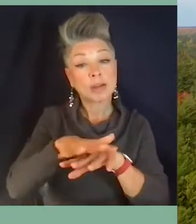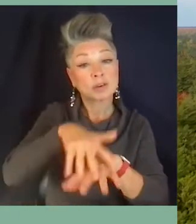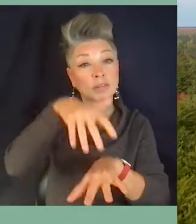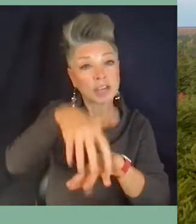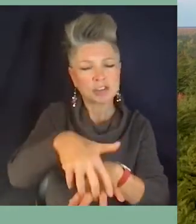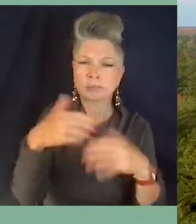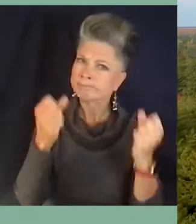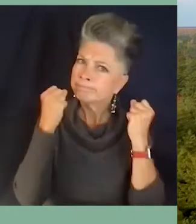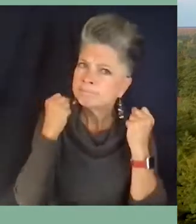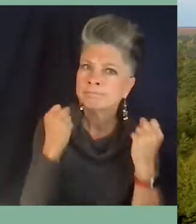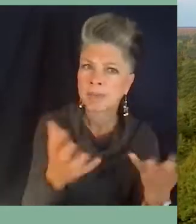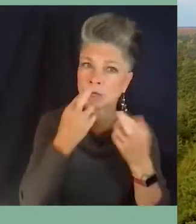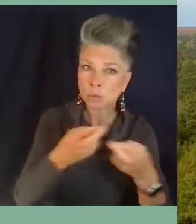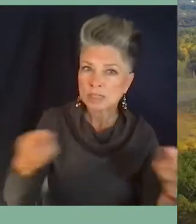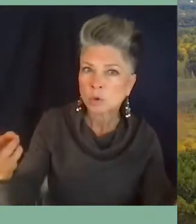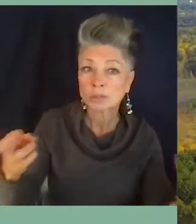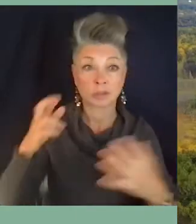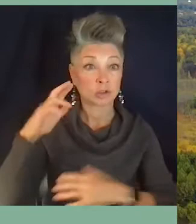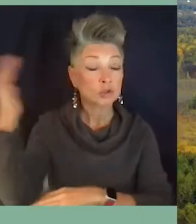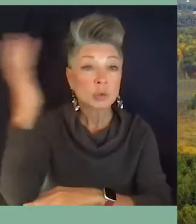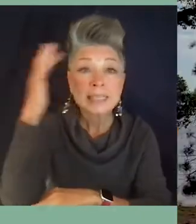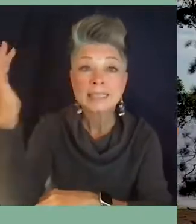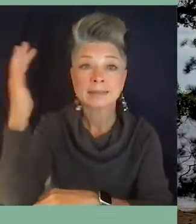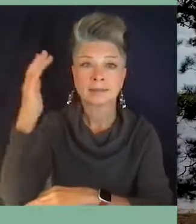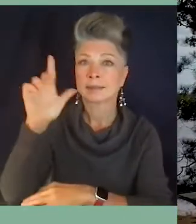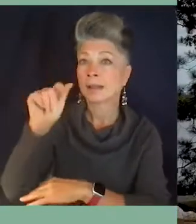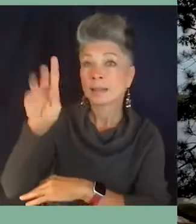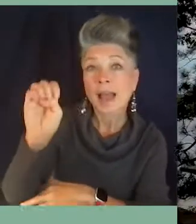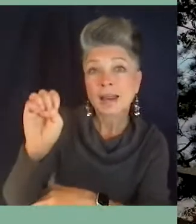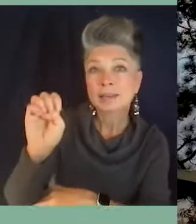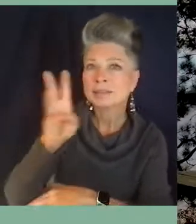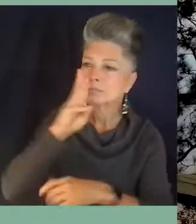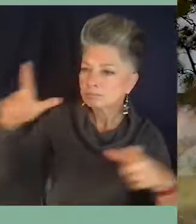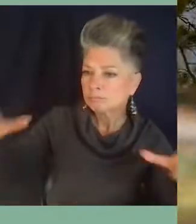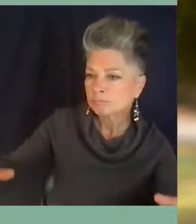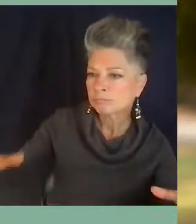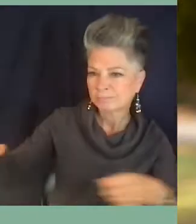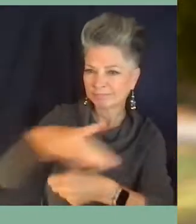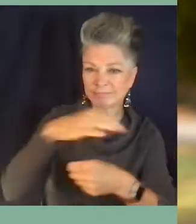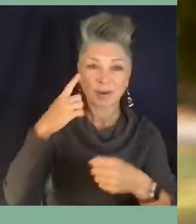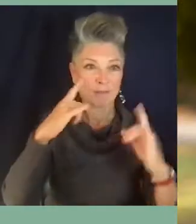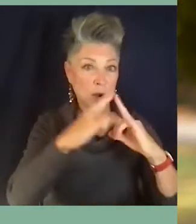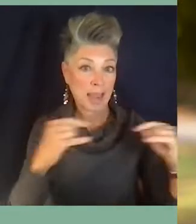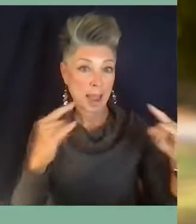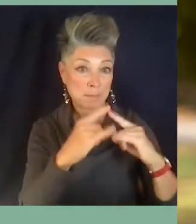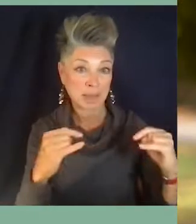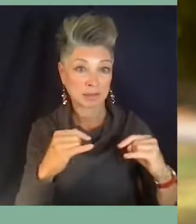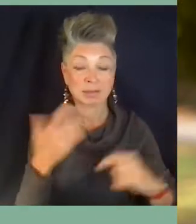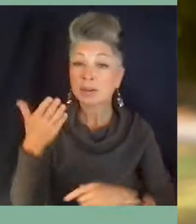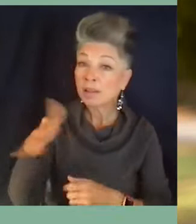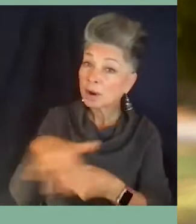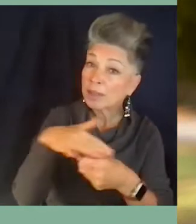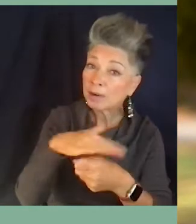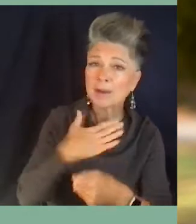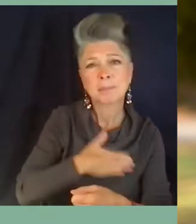of resources. There are many trees, lakes, and spots for camping. If you're ever in the area,